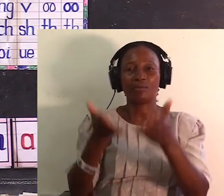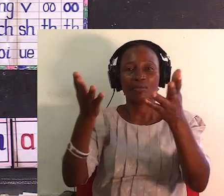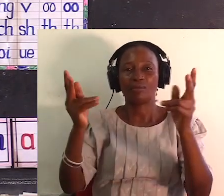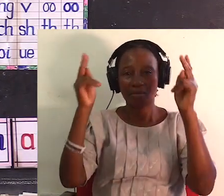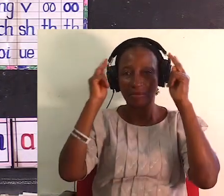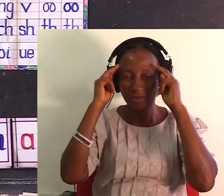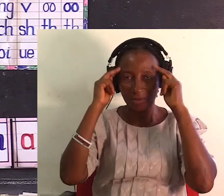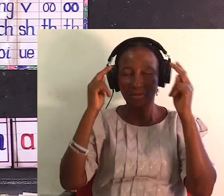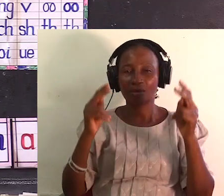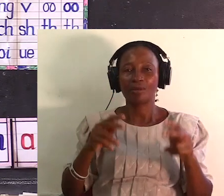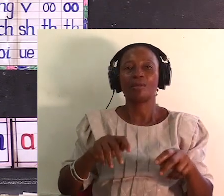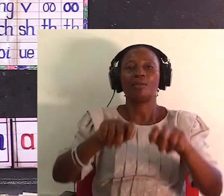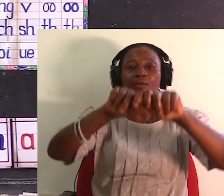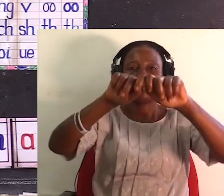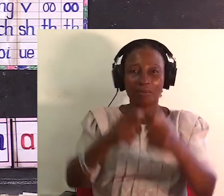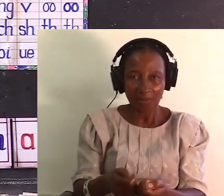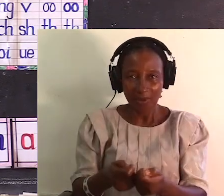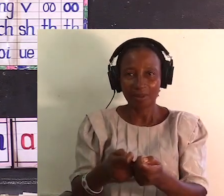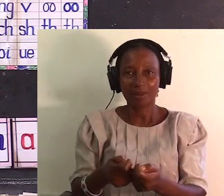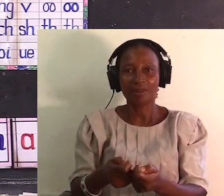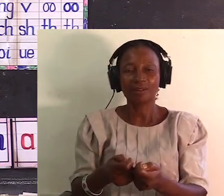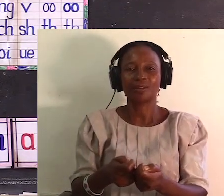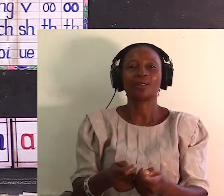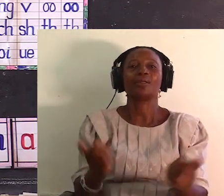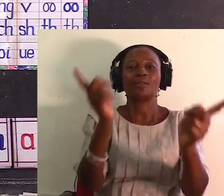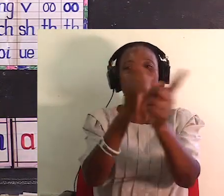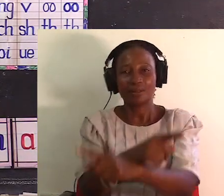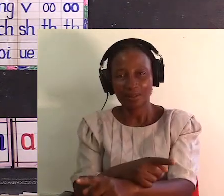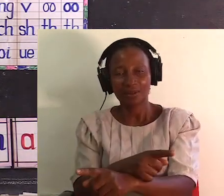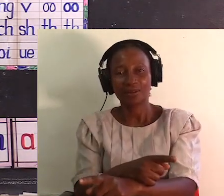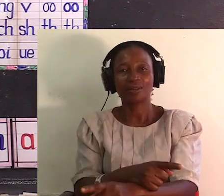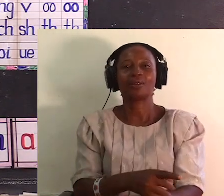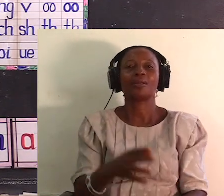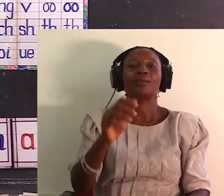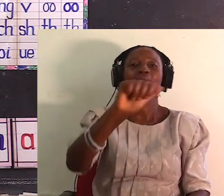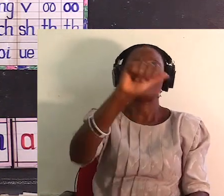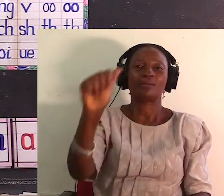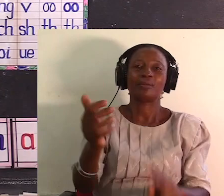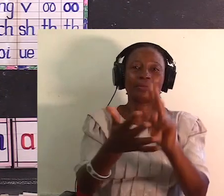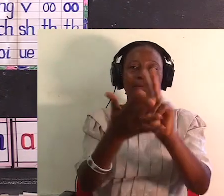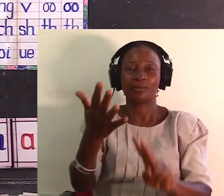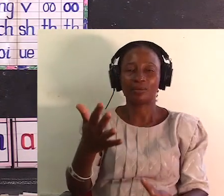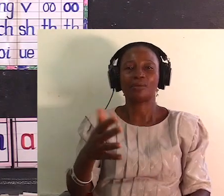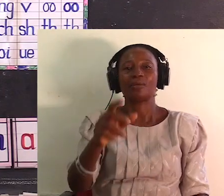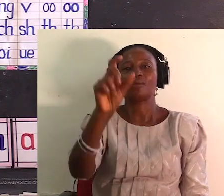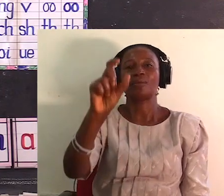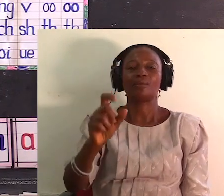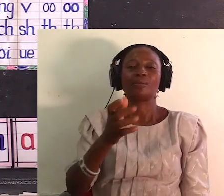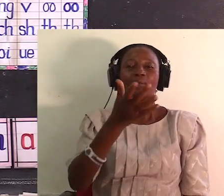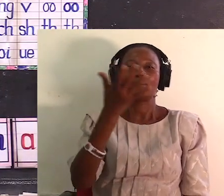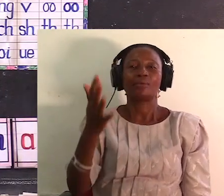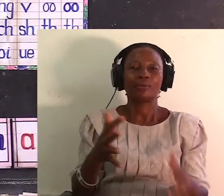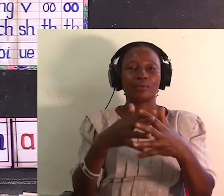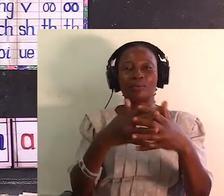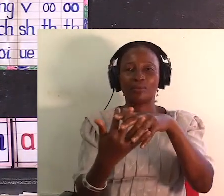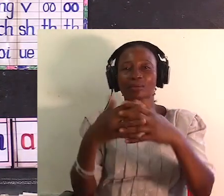that can manipulate, change the positions of the sounds, and then you read the word. So that's why blending is a